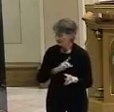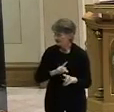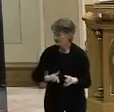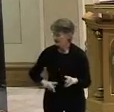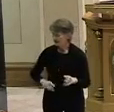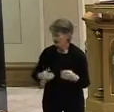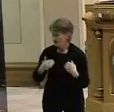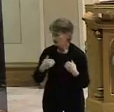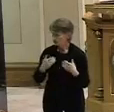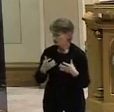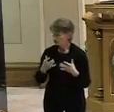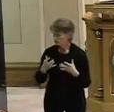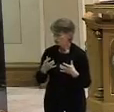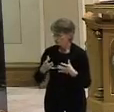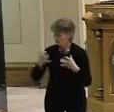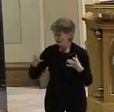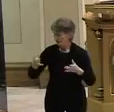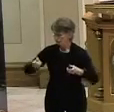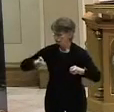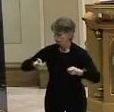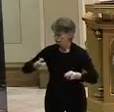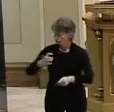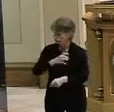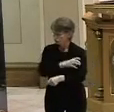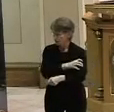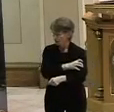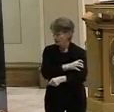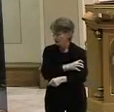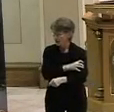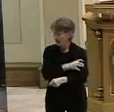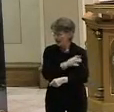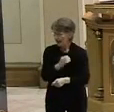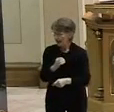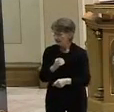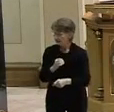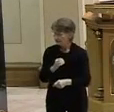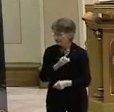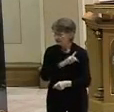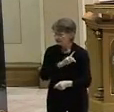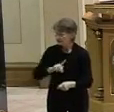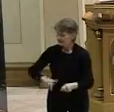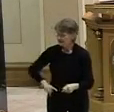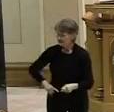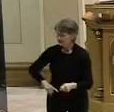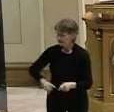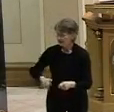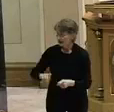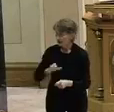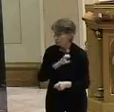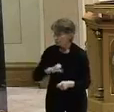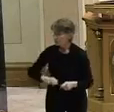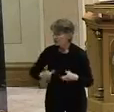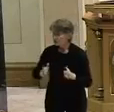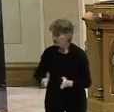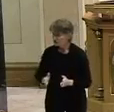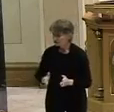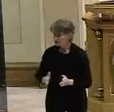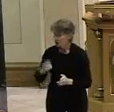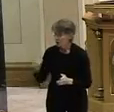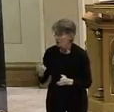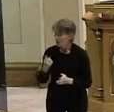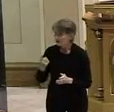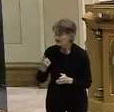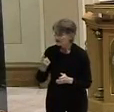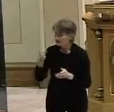great rule, and Christian kings always ruled with the love of Christ. Now, I want to show you something on